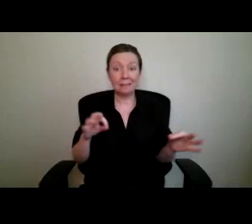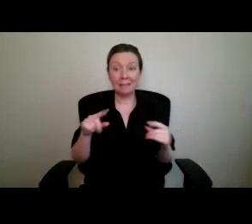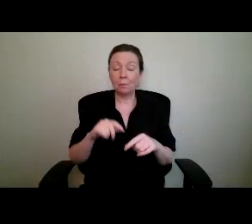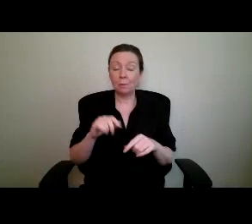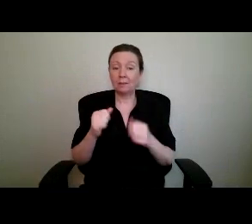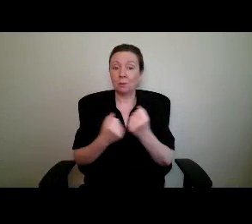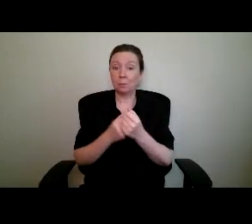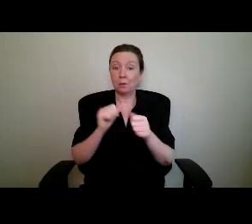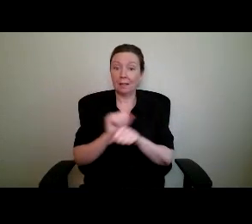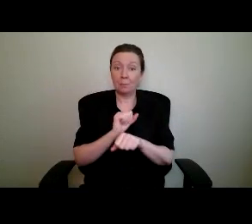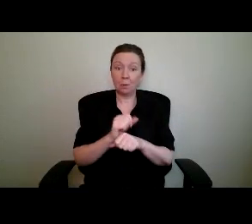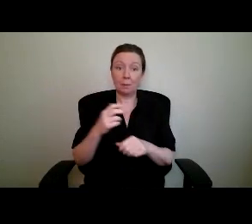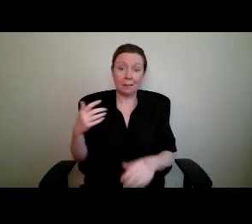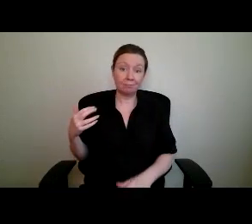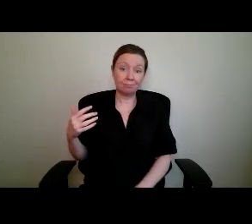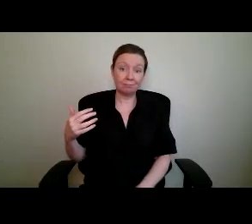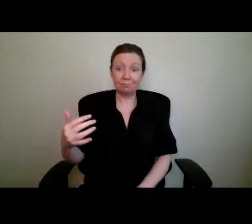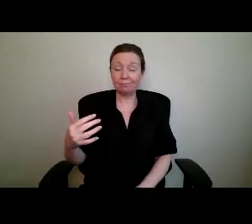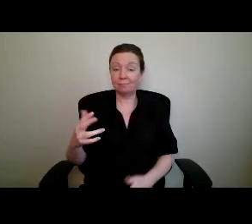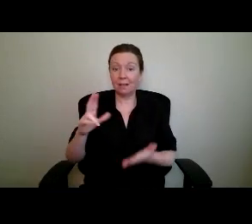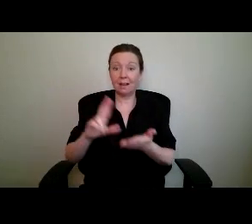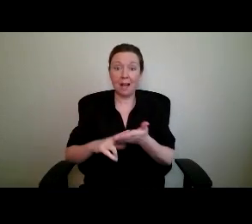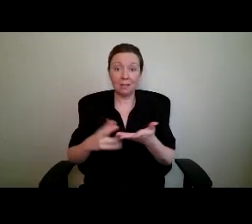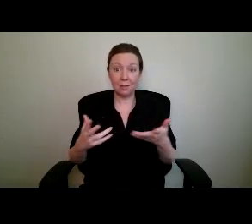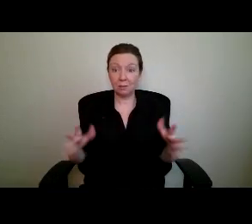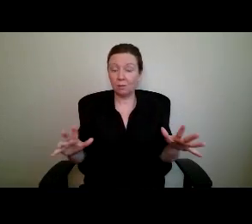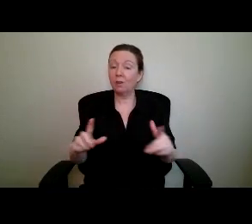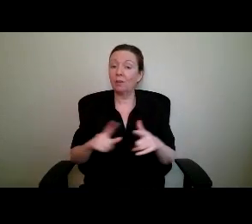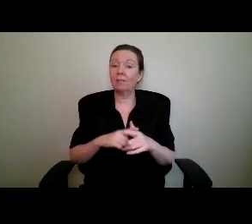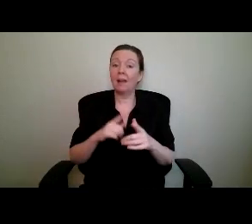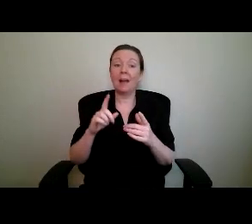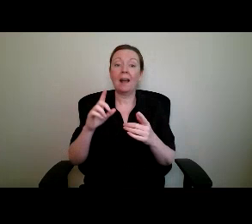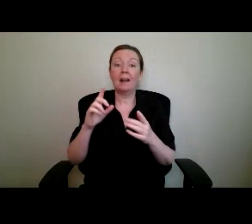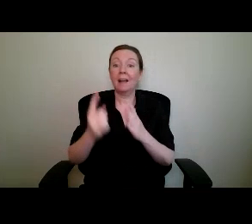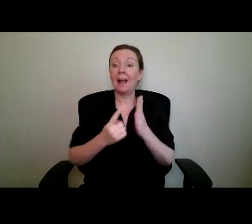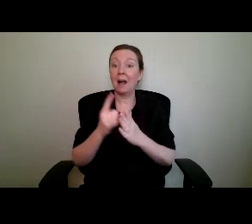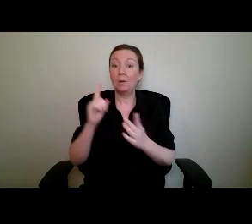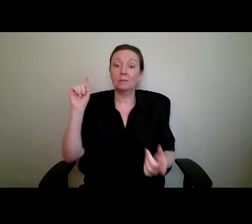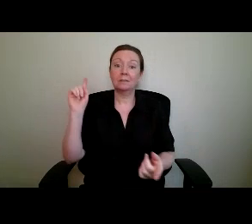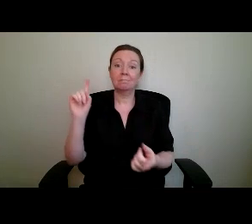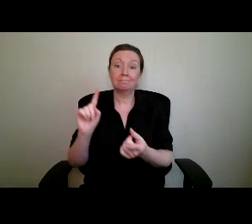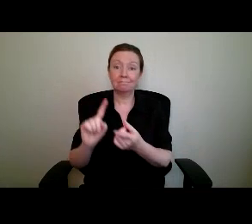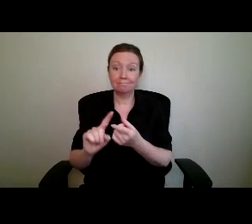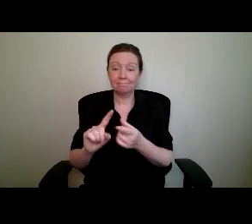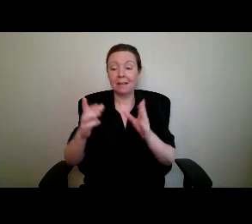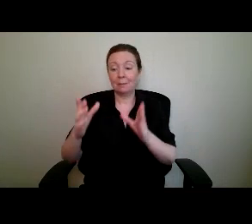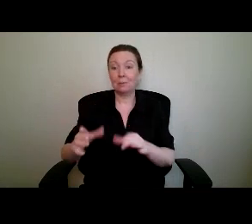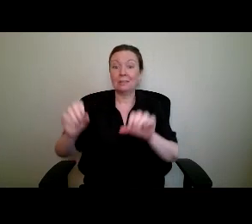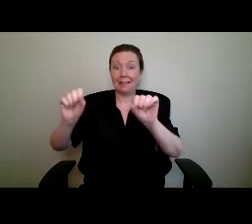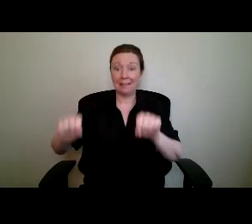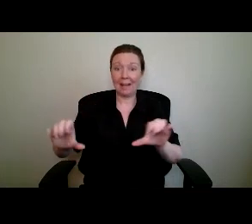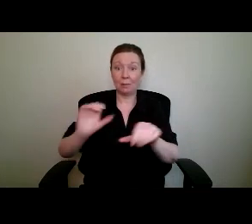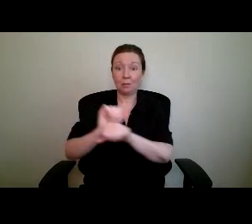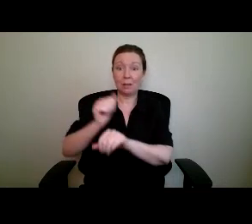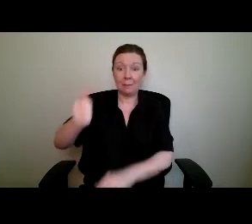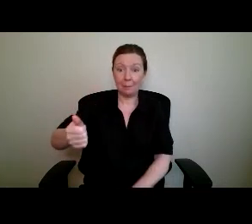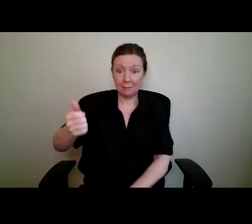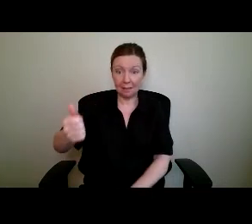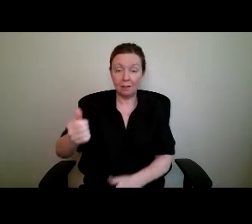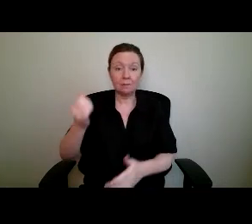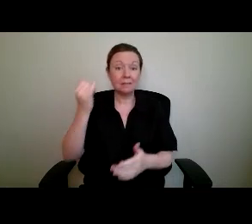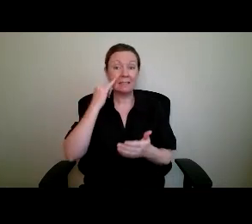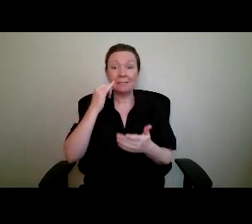employment contract is over, then they're fading out and that person has the ability to do the job. And as I mentioned, if that's not